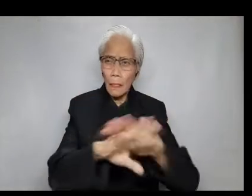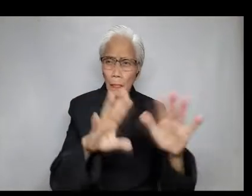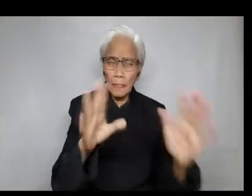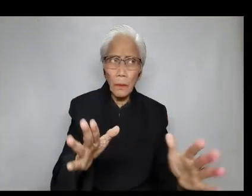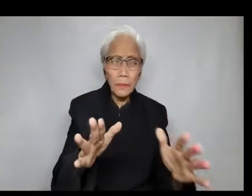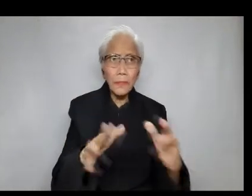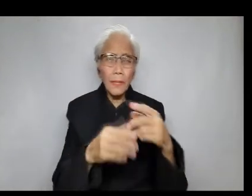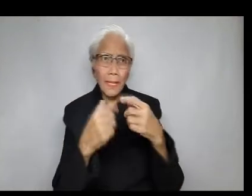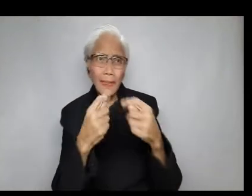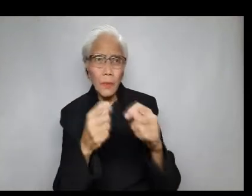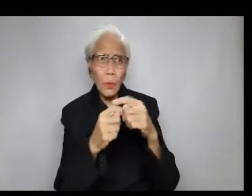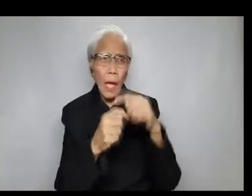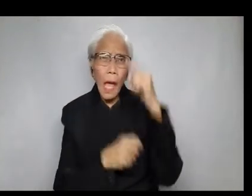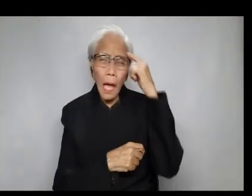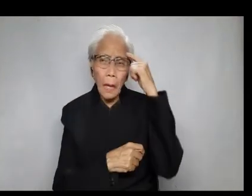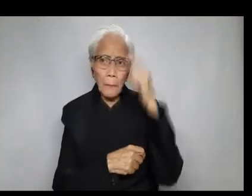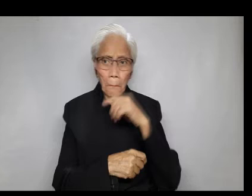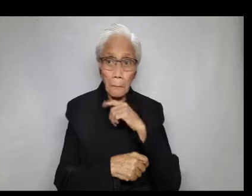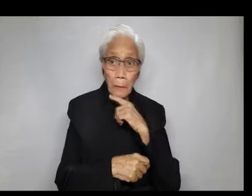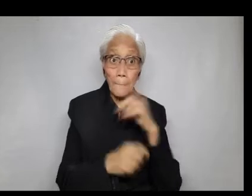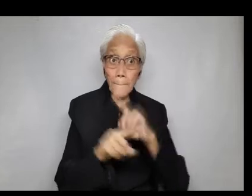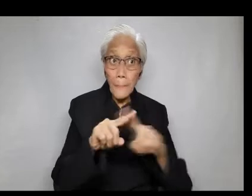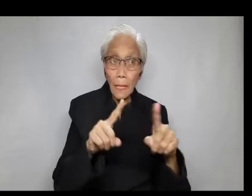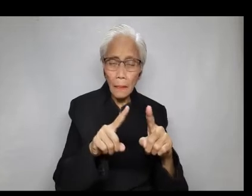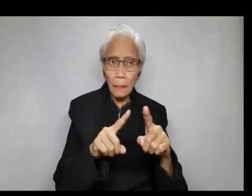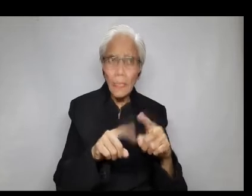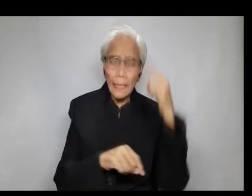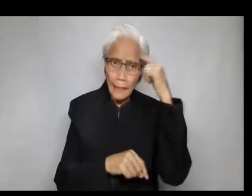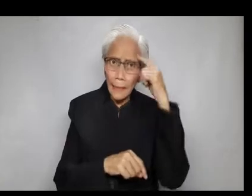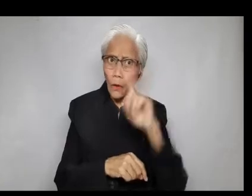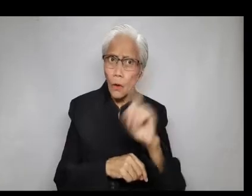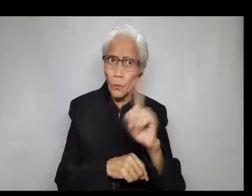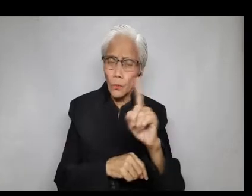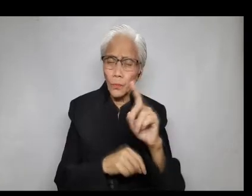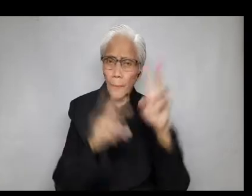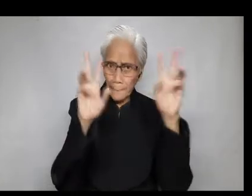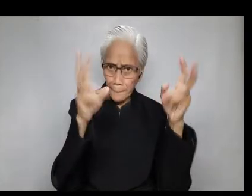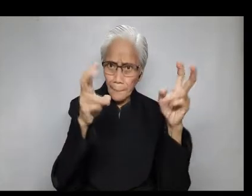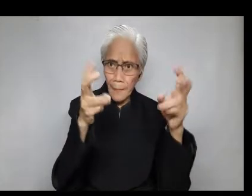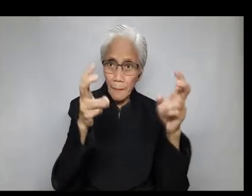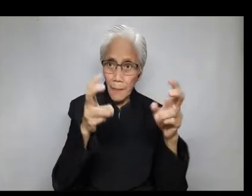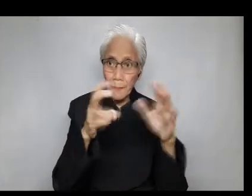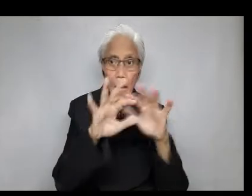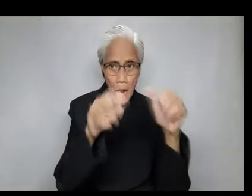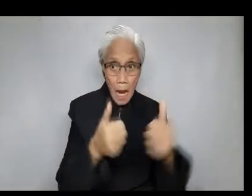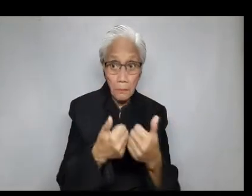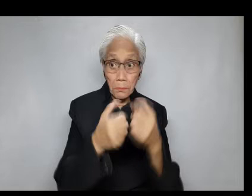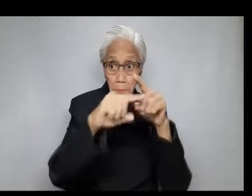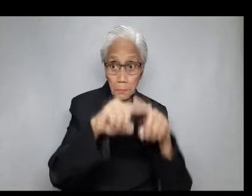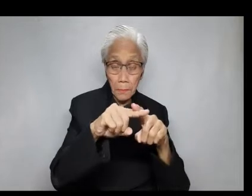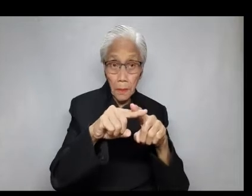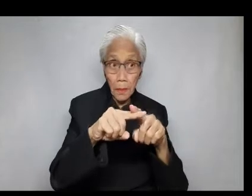be specific. Don't drop hints, but clearly name the problem.